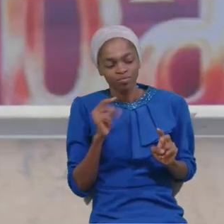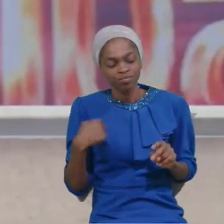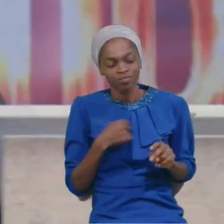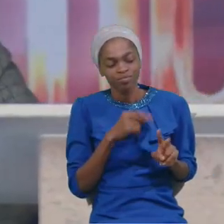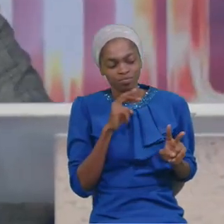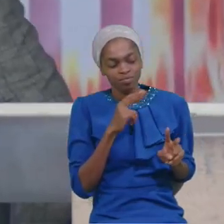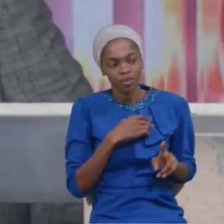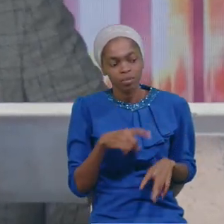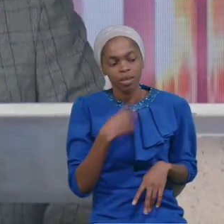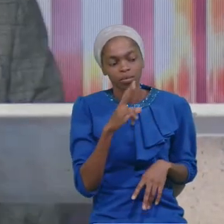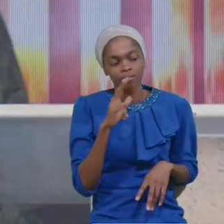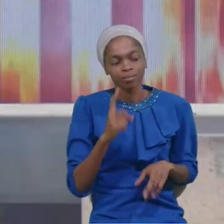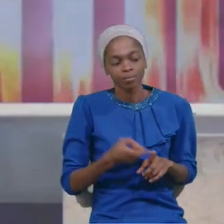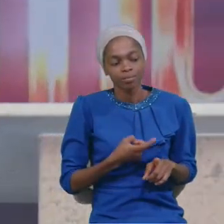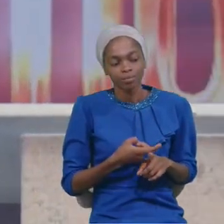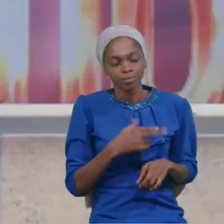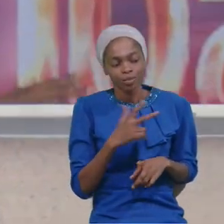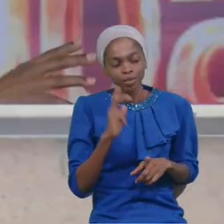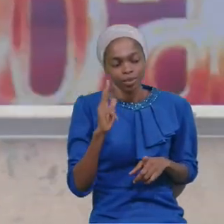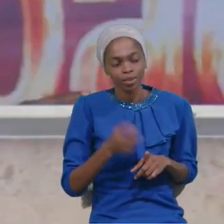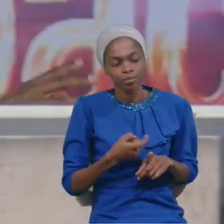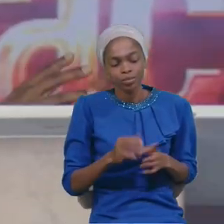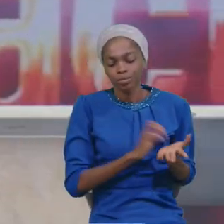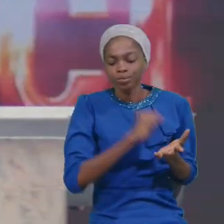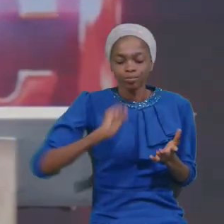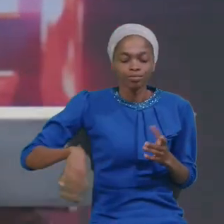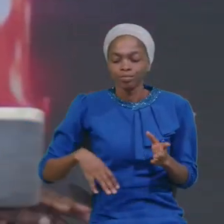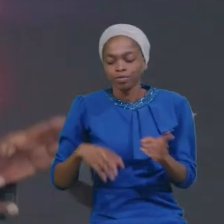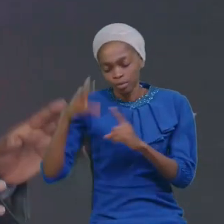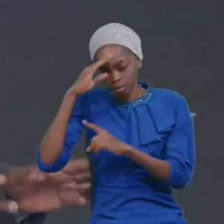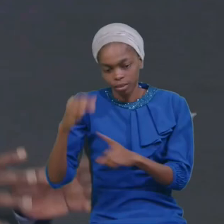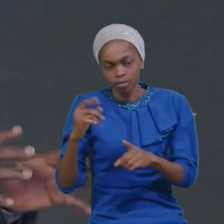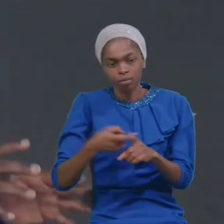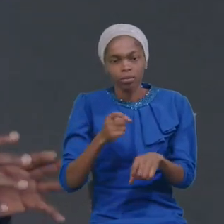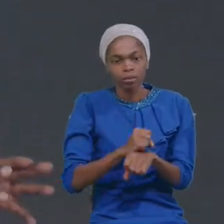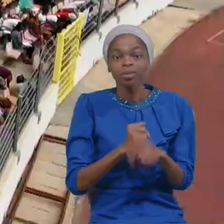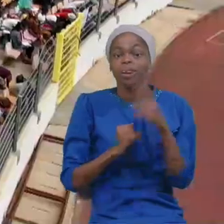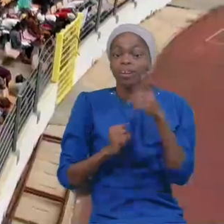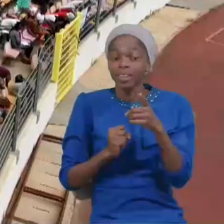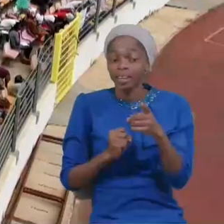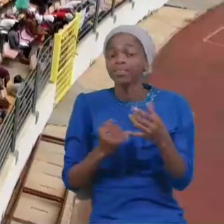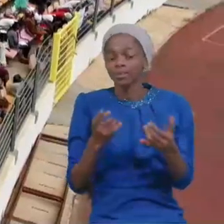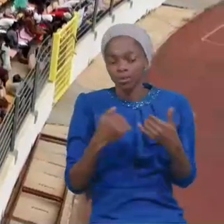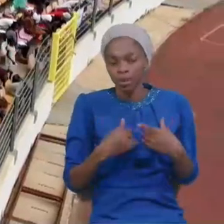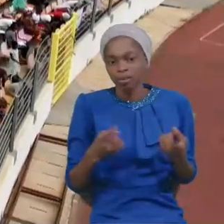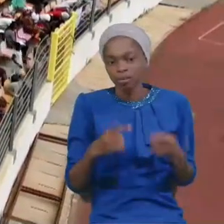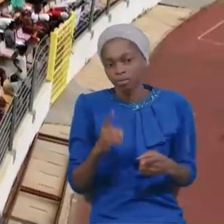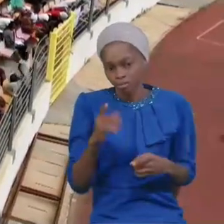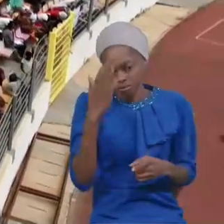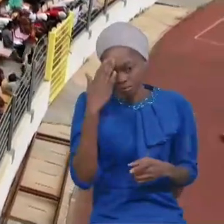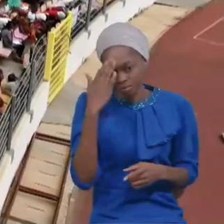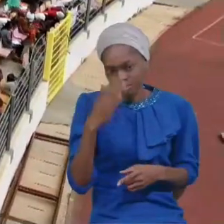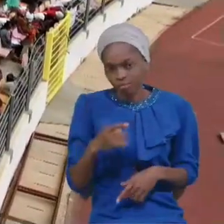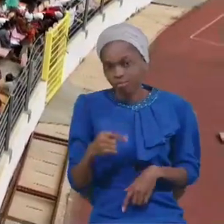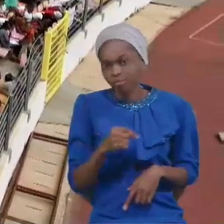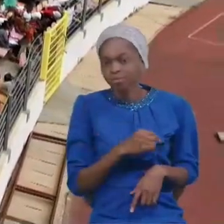you have come now. But you know, the Lord is the one that has crowned you. Amen. And nobody can